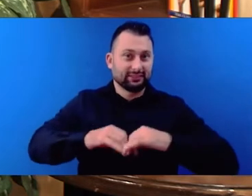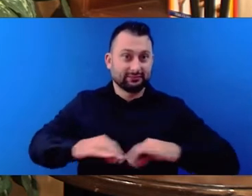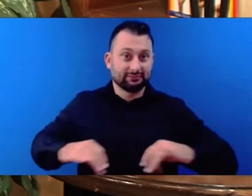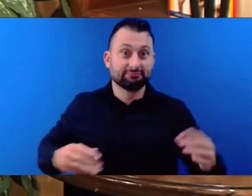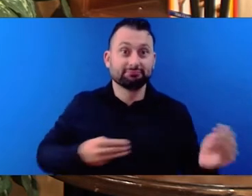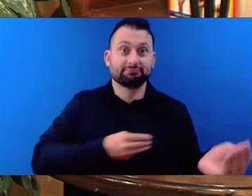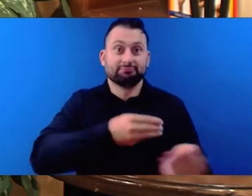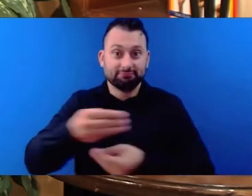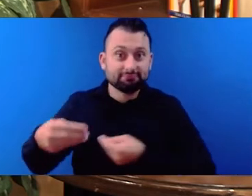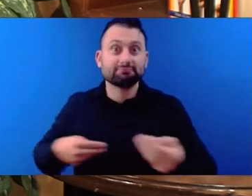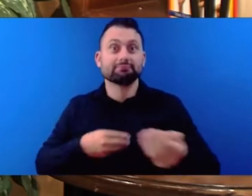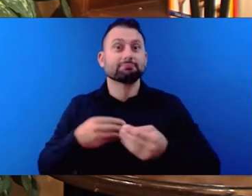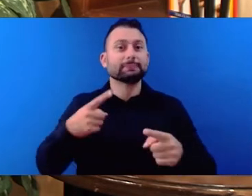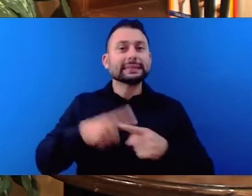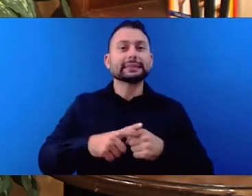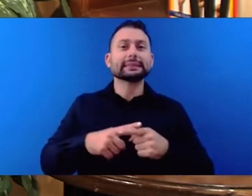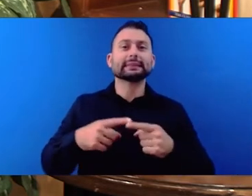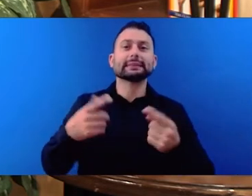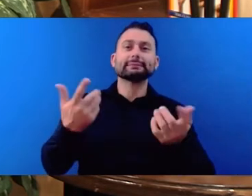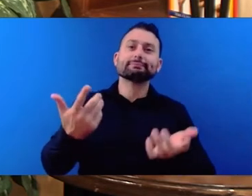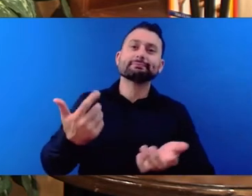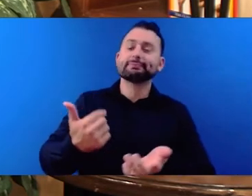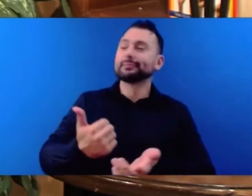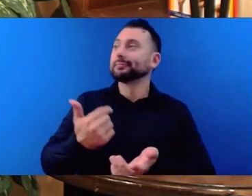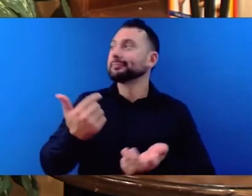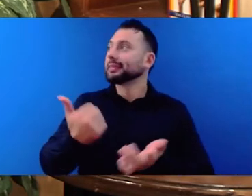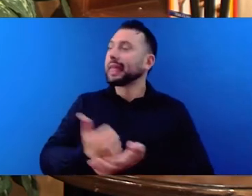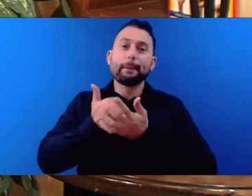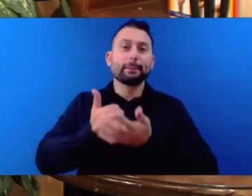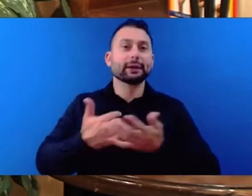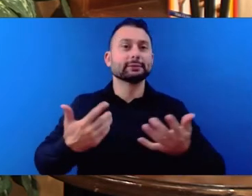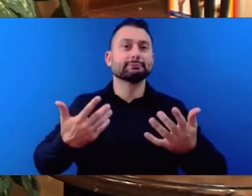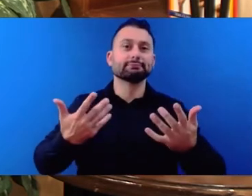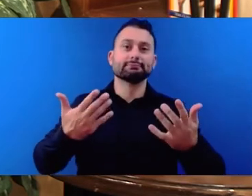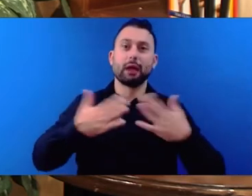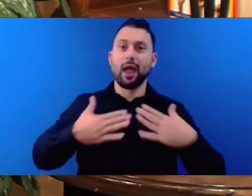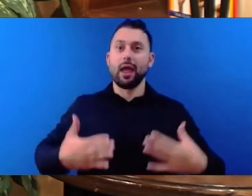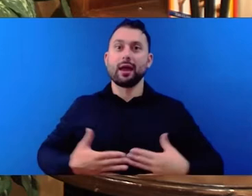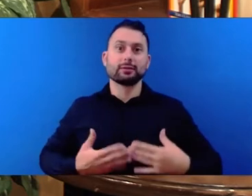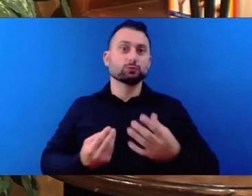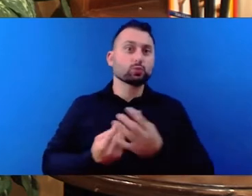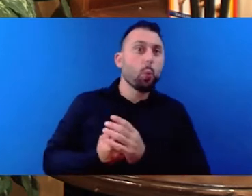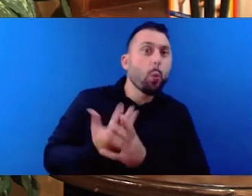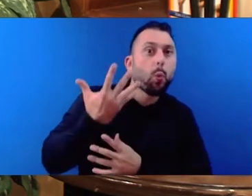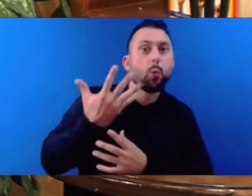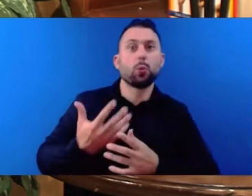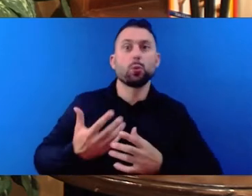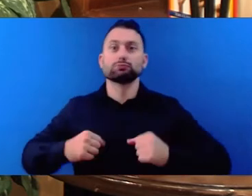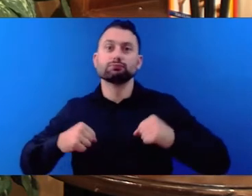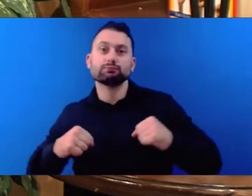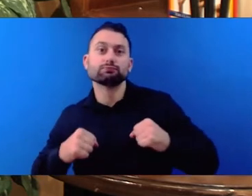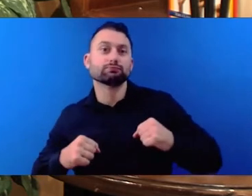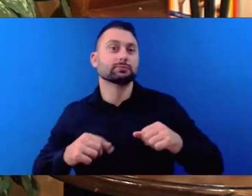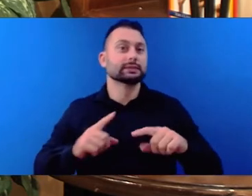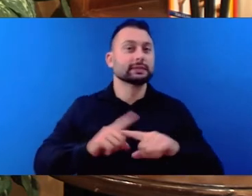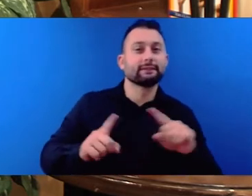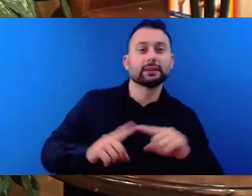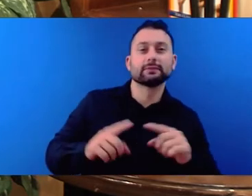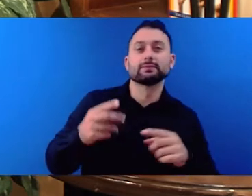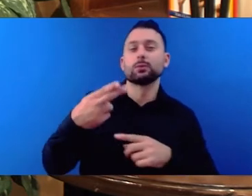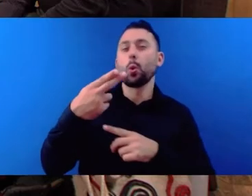an issue with processing sugar is that insulin component. There's some kind of issue with